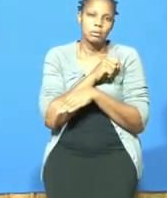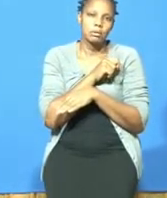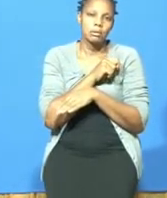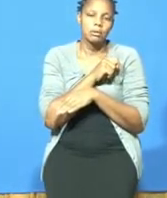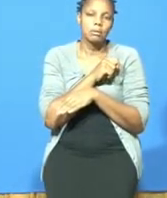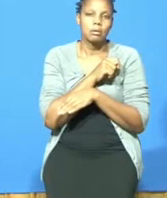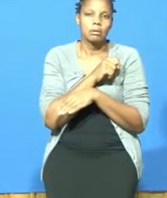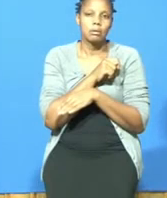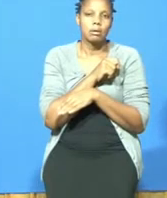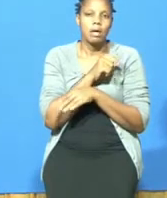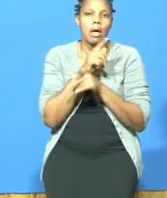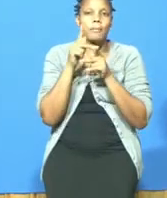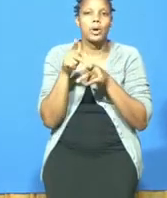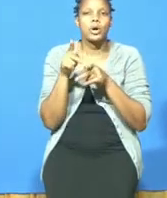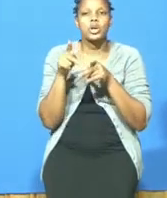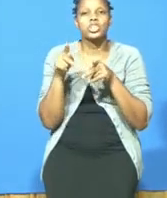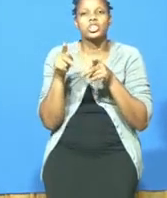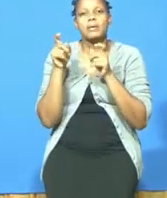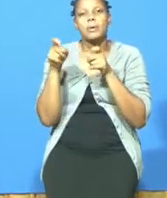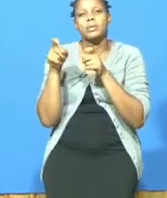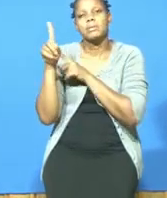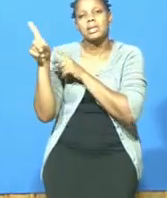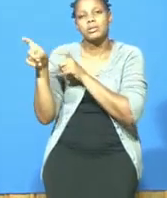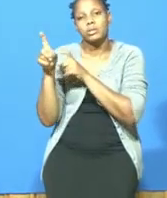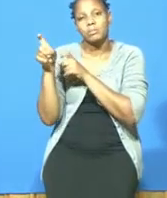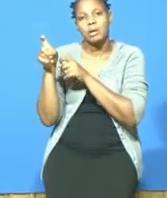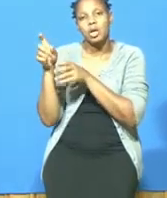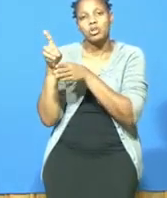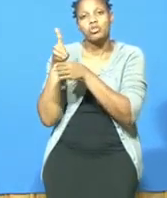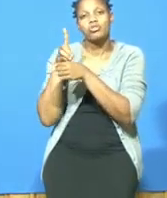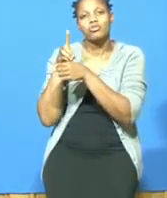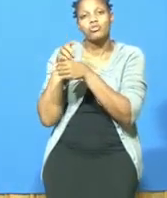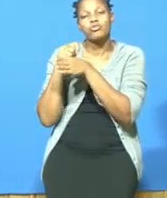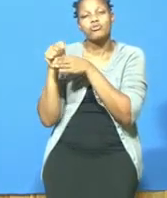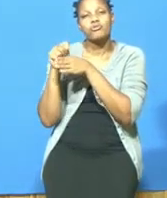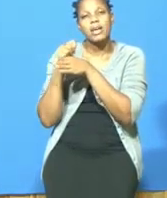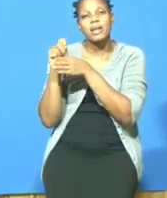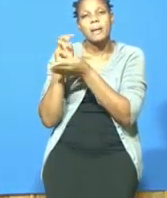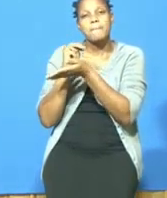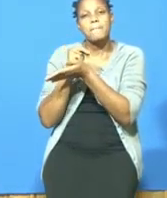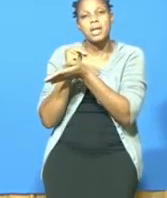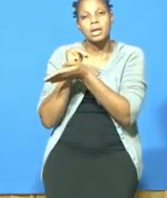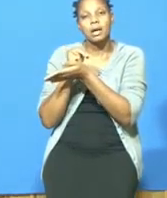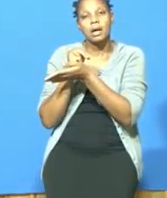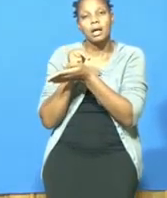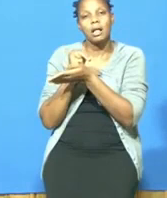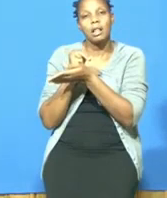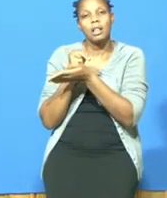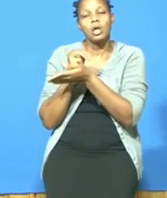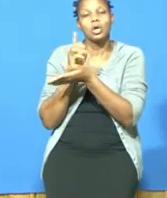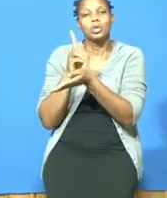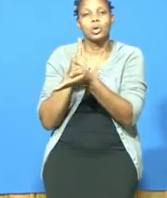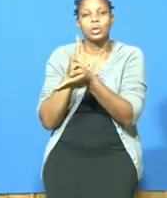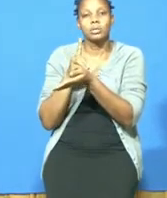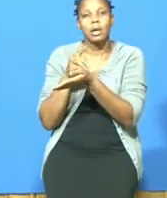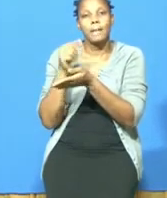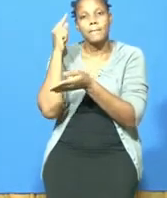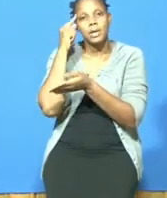Persons must be assessed by a trained medical health professional, mental health